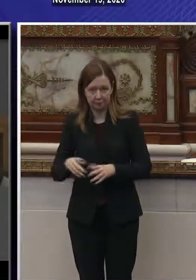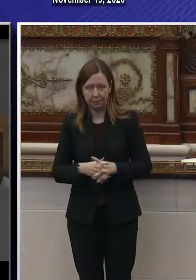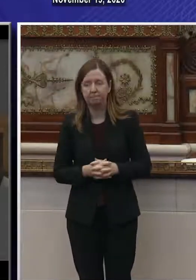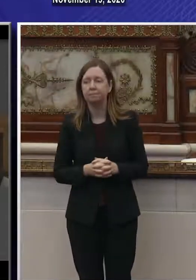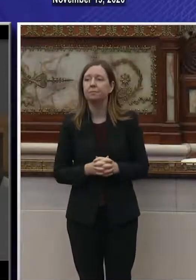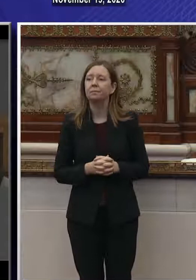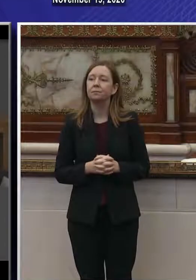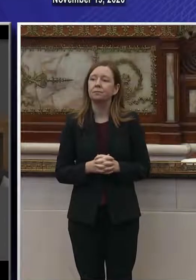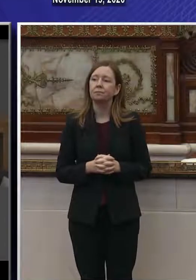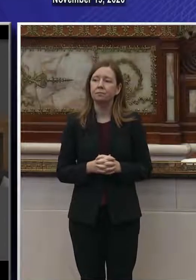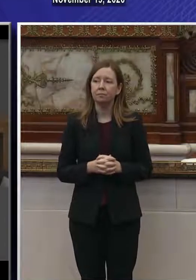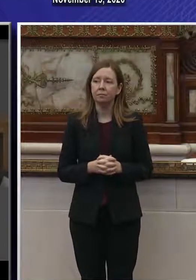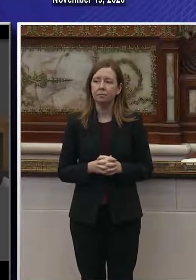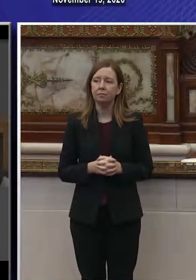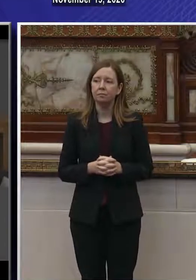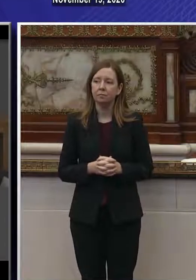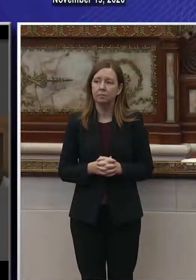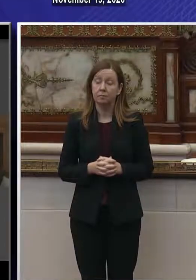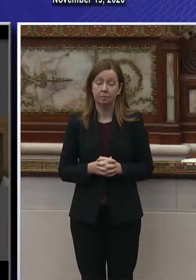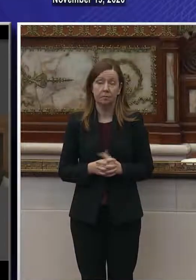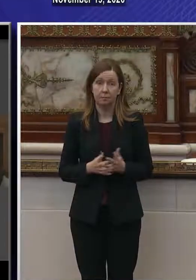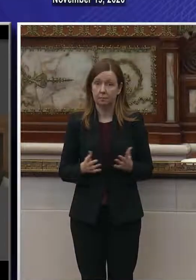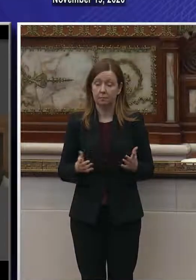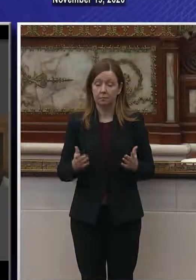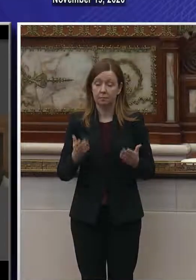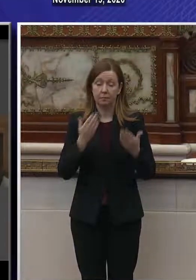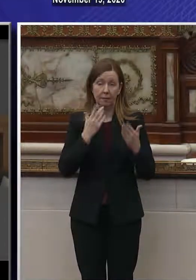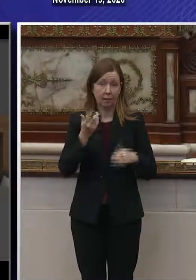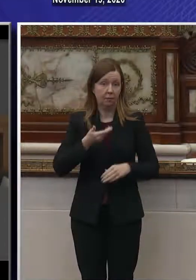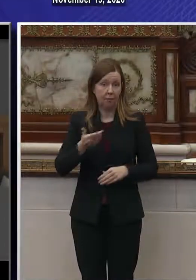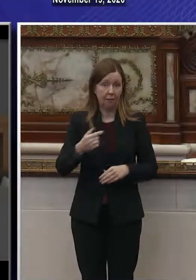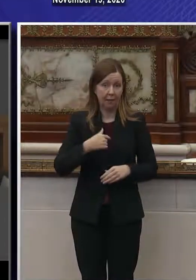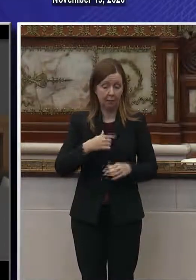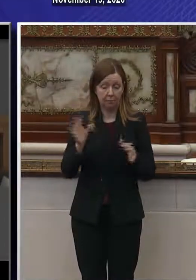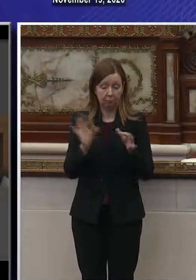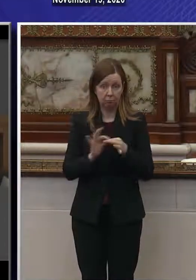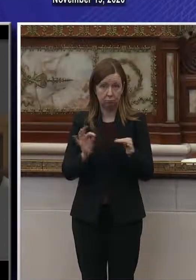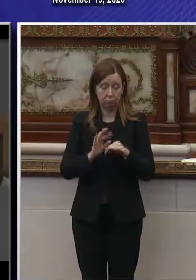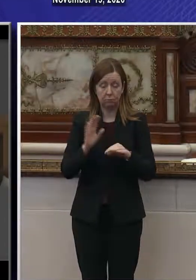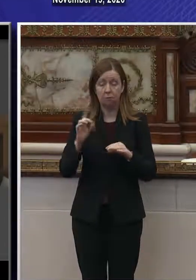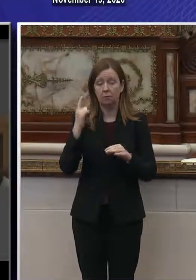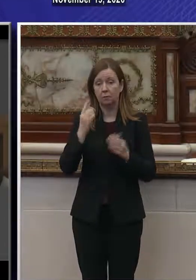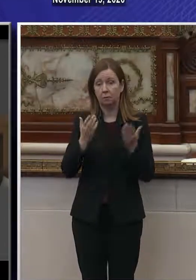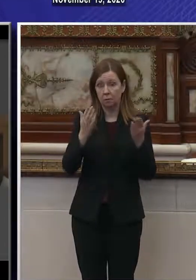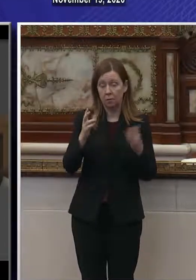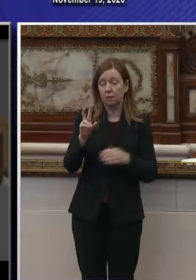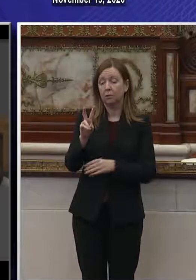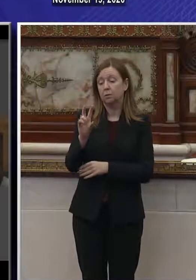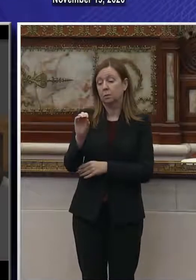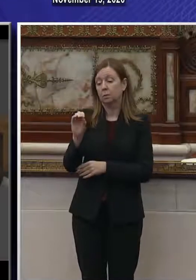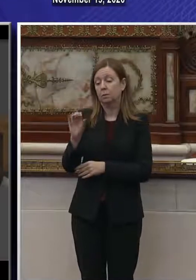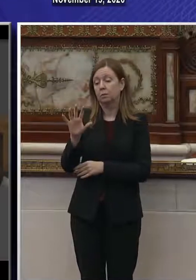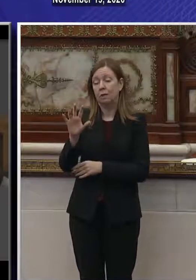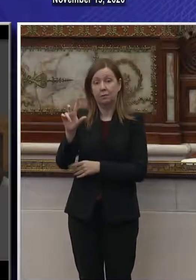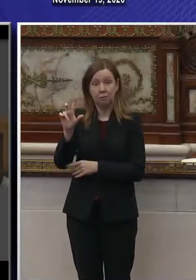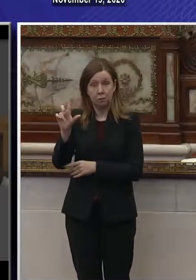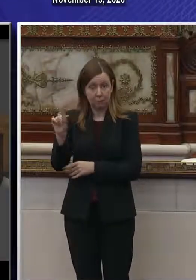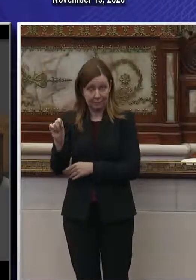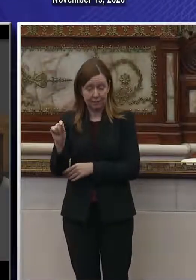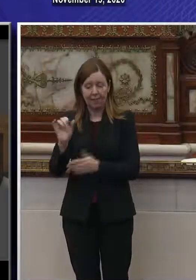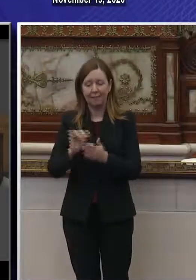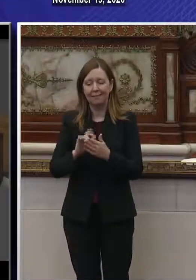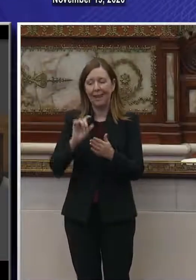Philadelphia. Thank you for inviting me to testify on resolution number 200-520, which authorizes